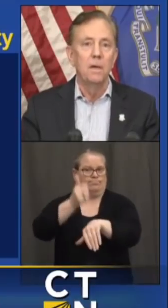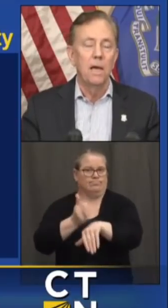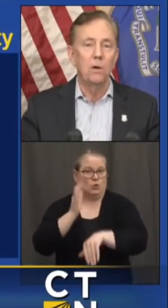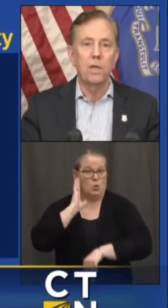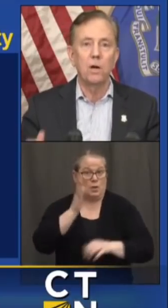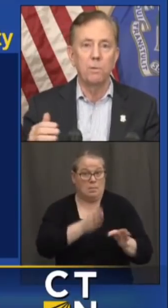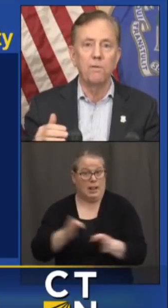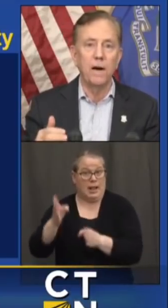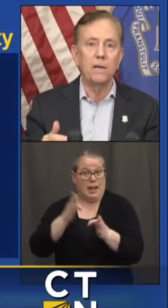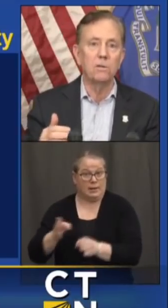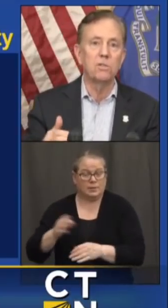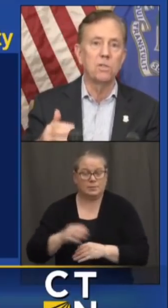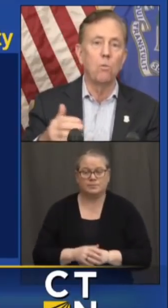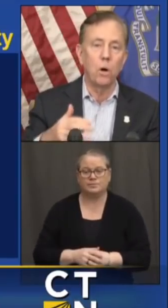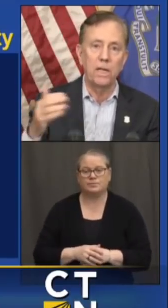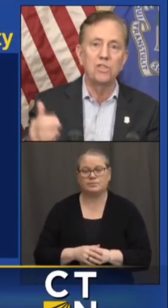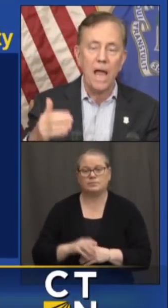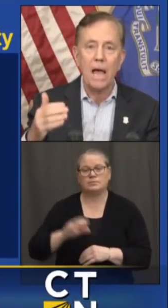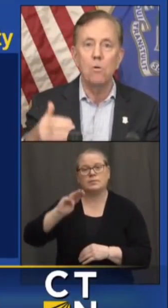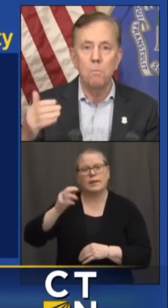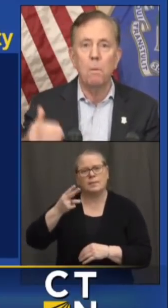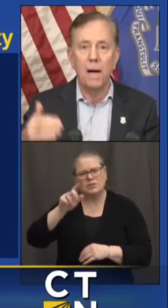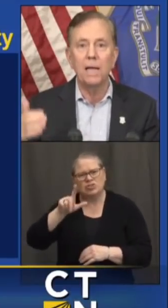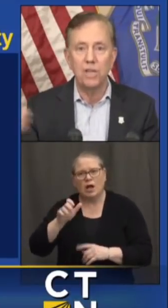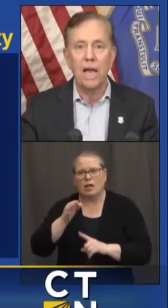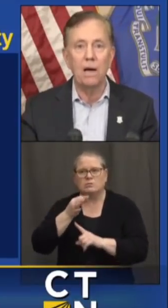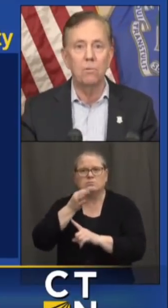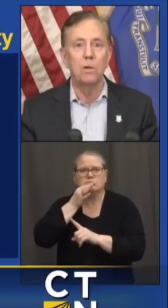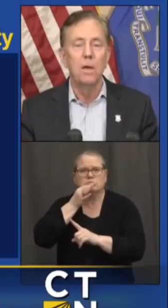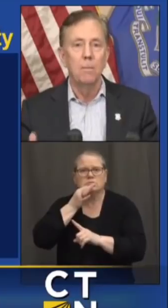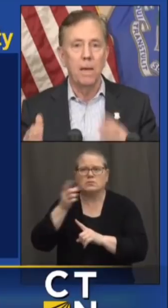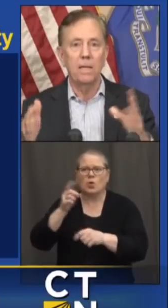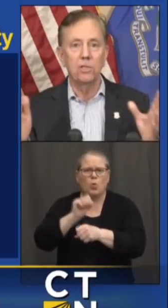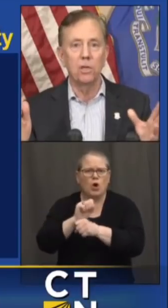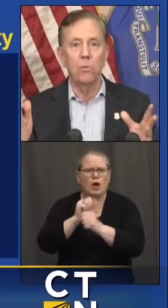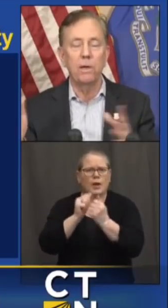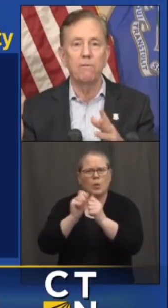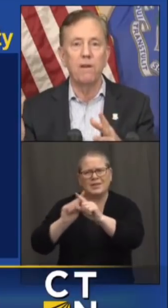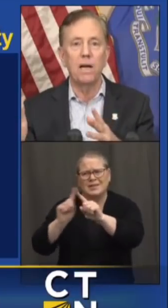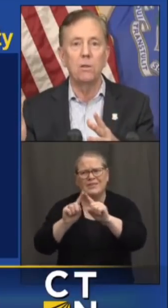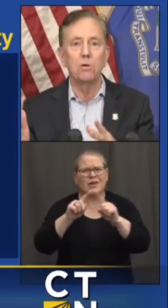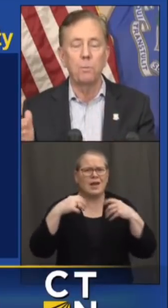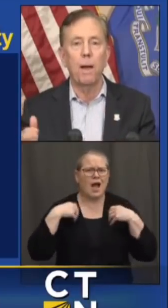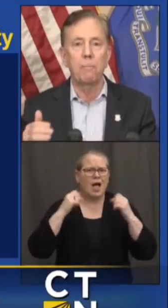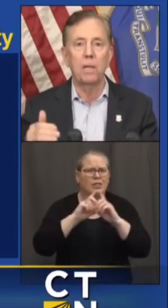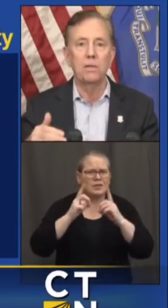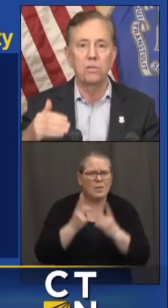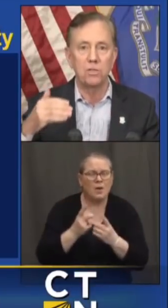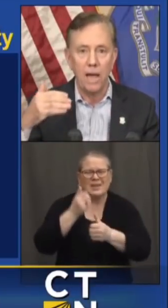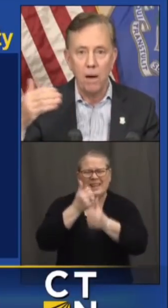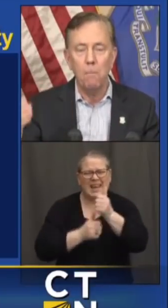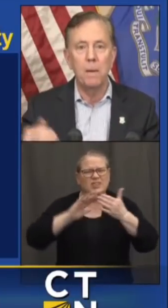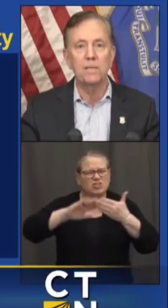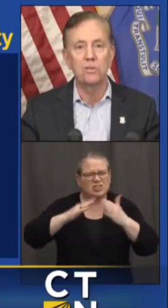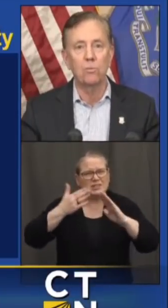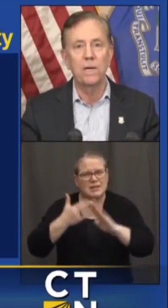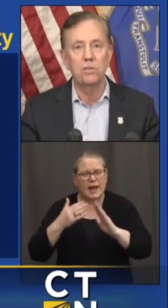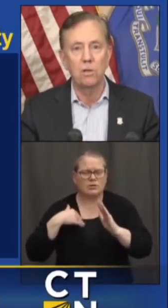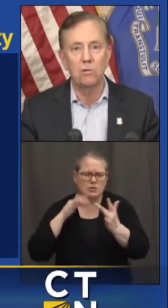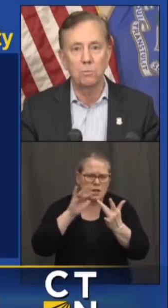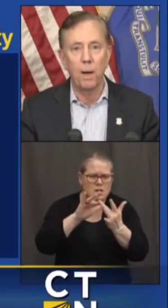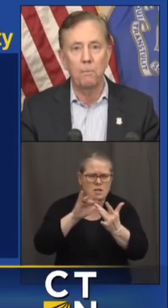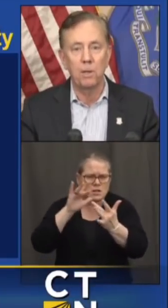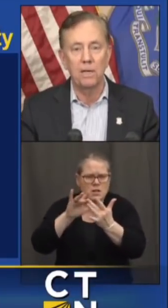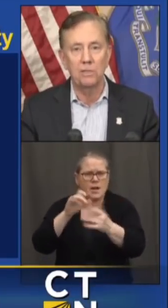and healthcare providers, working town by town, making sure we can find those populations, how best to